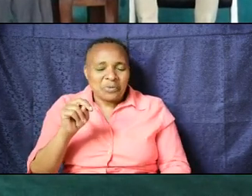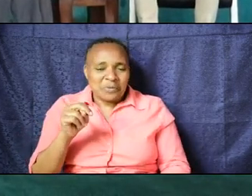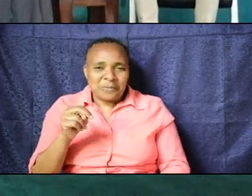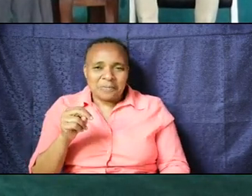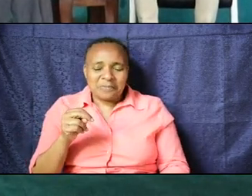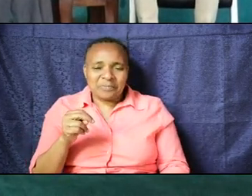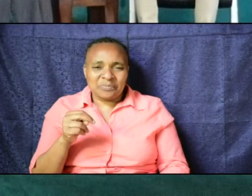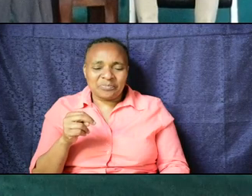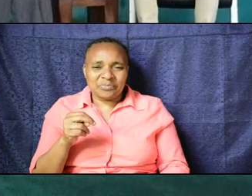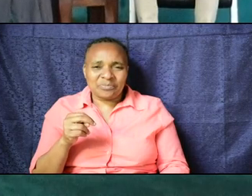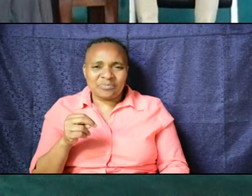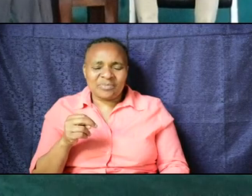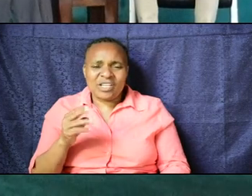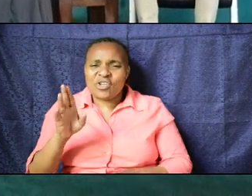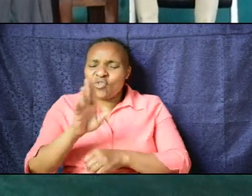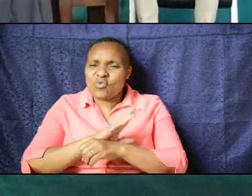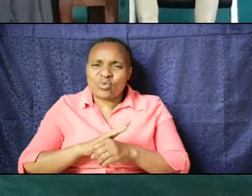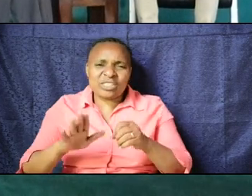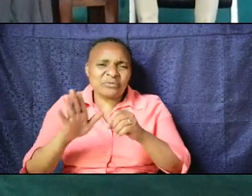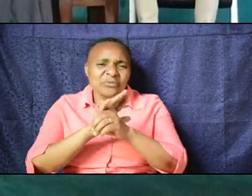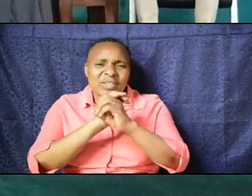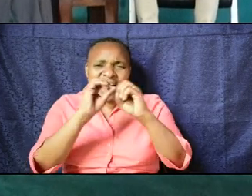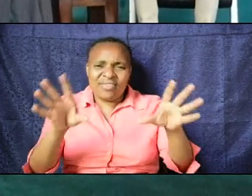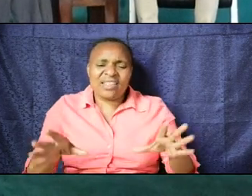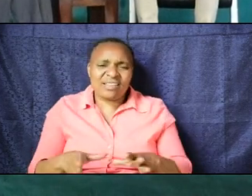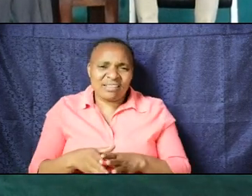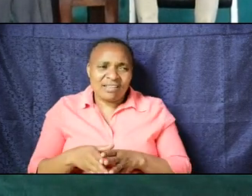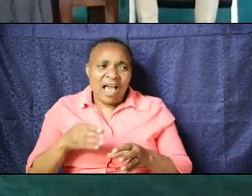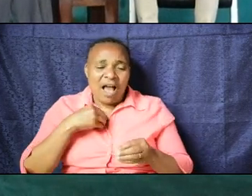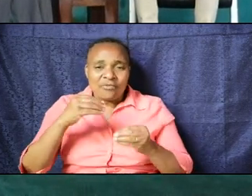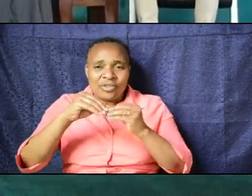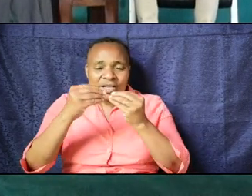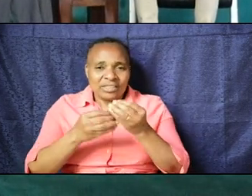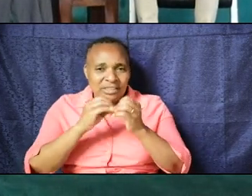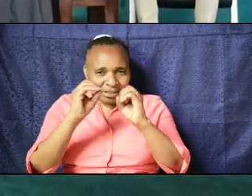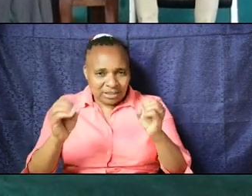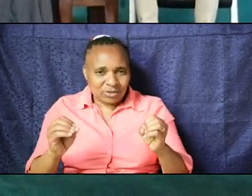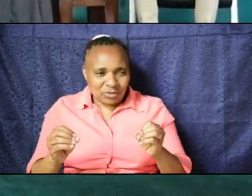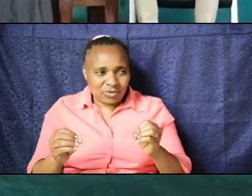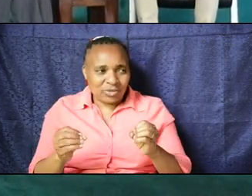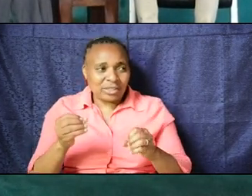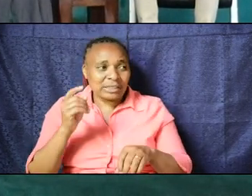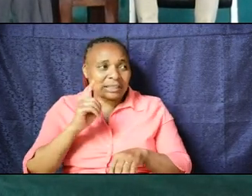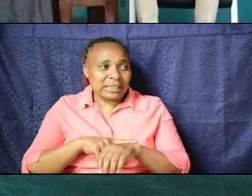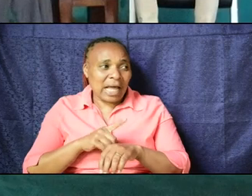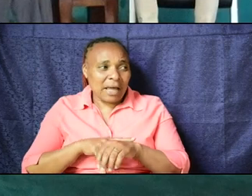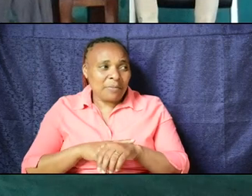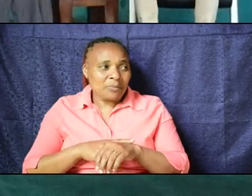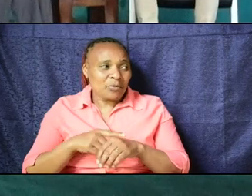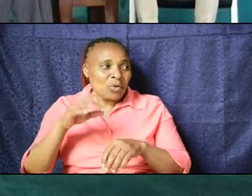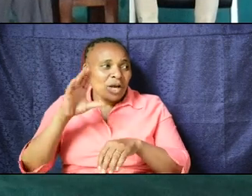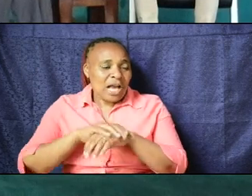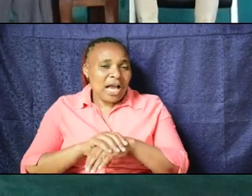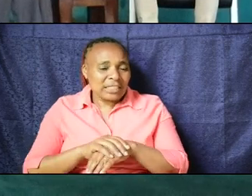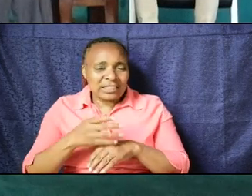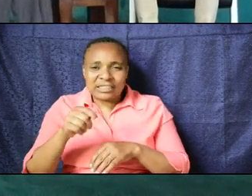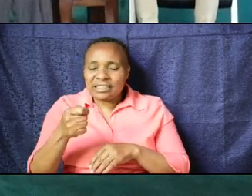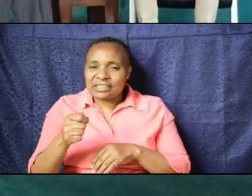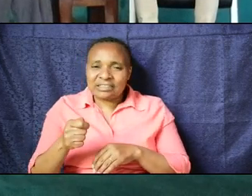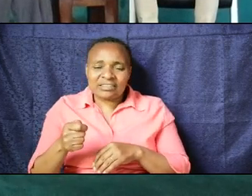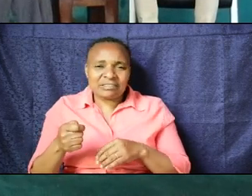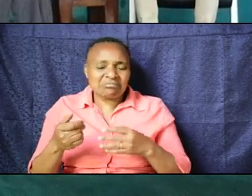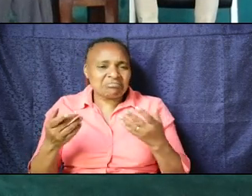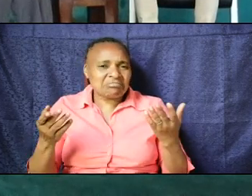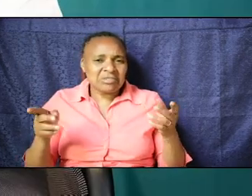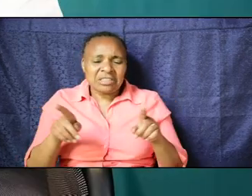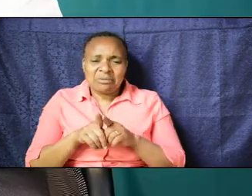Because it would be useless. I mean, yeah. You don't have the license, so even if you did have the keys, you're not,